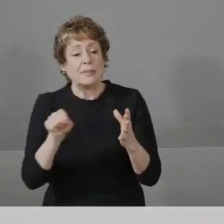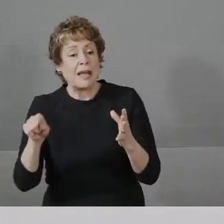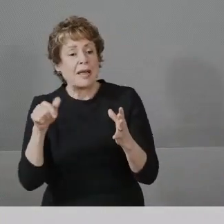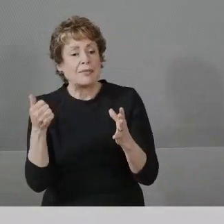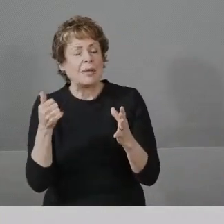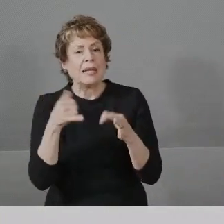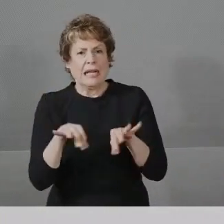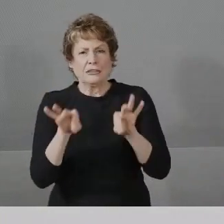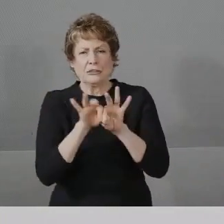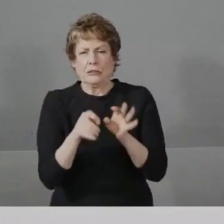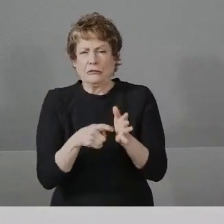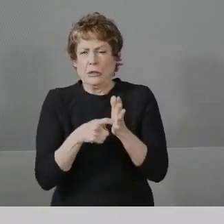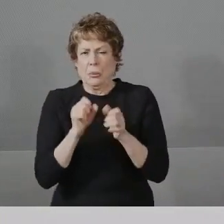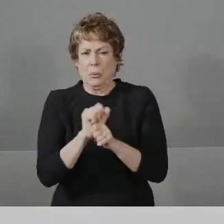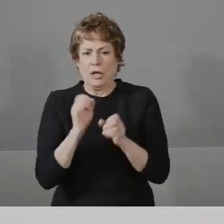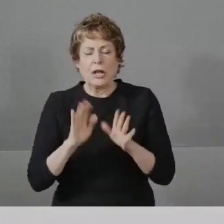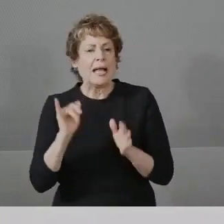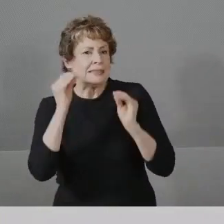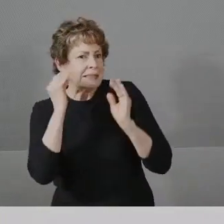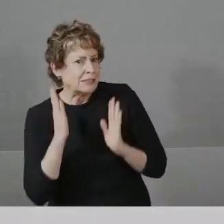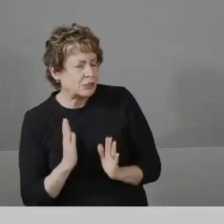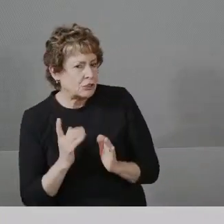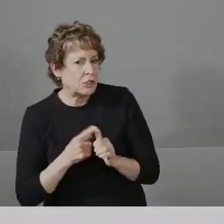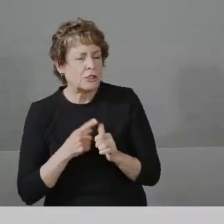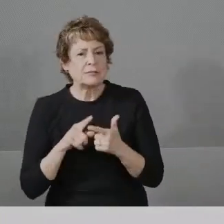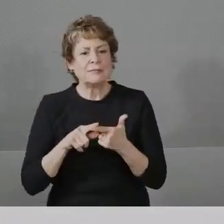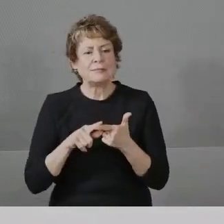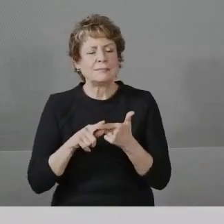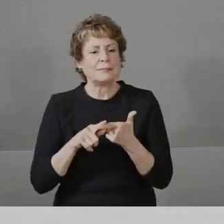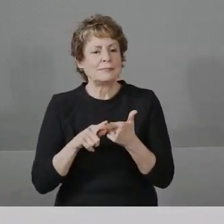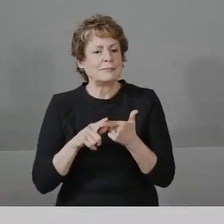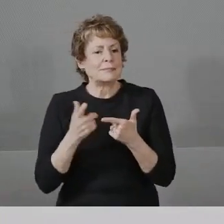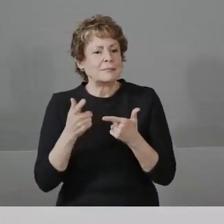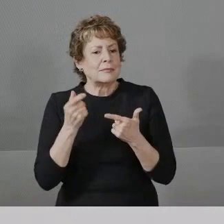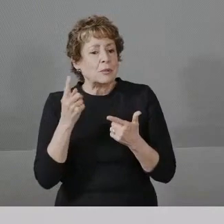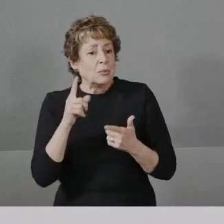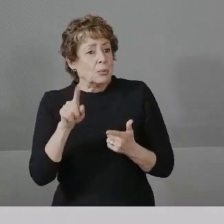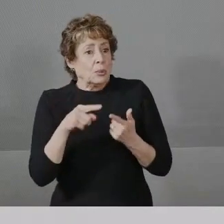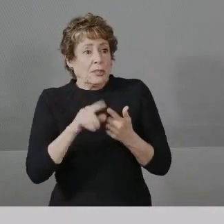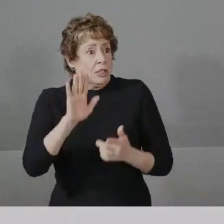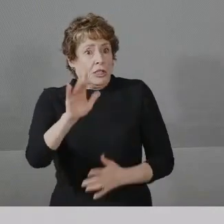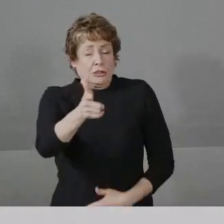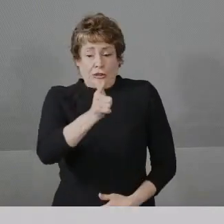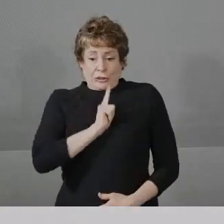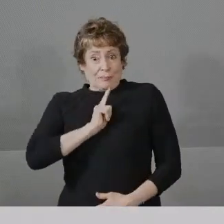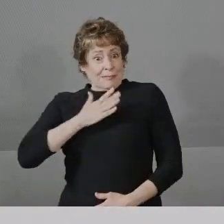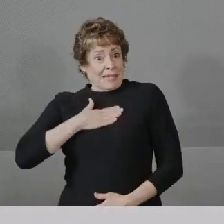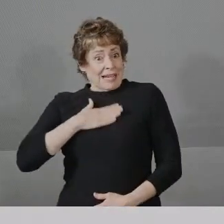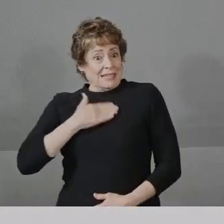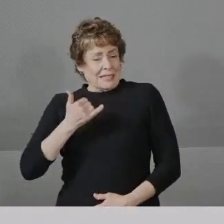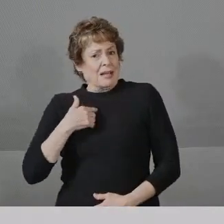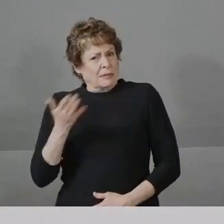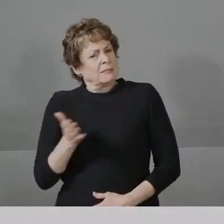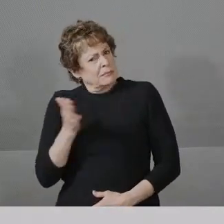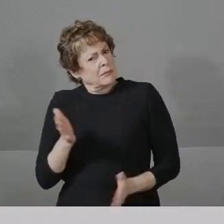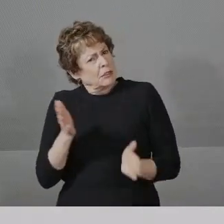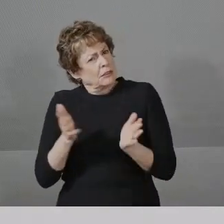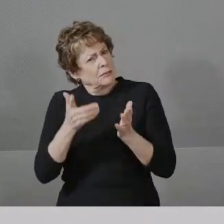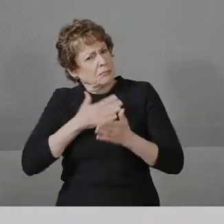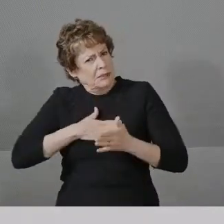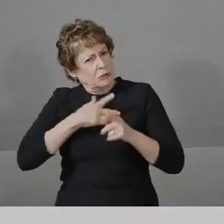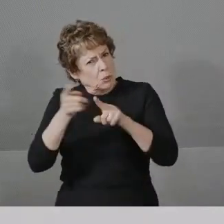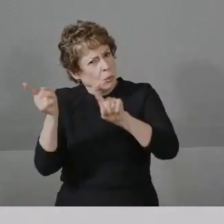in line arrives, I urge you to get vaccinated. These vaccines are a way for us to return to normal lives free